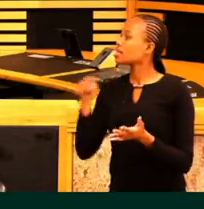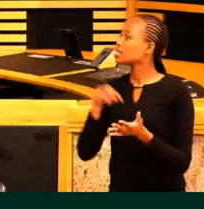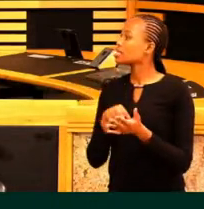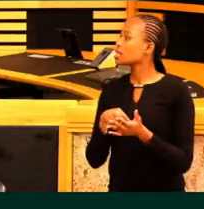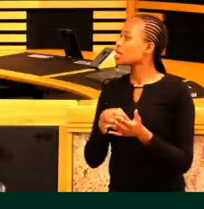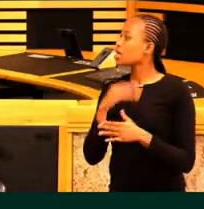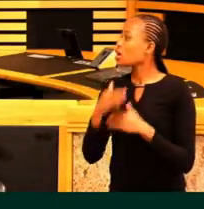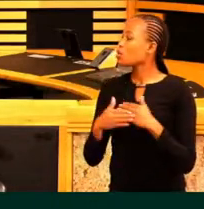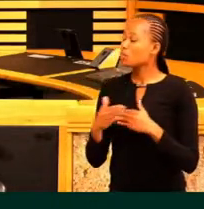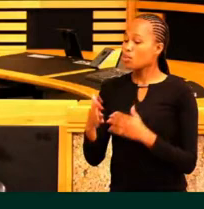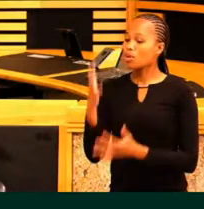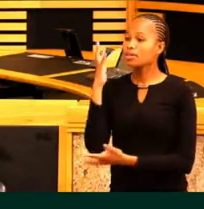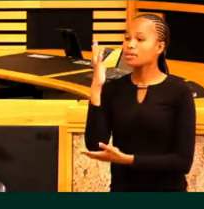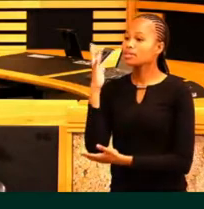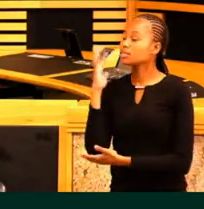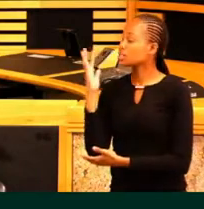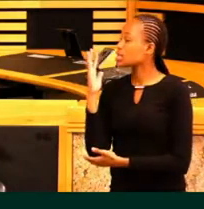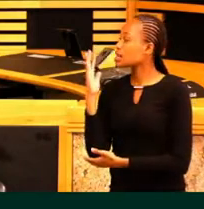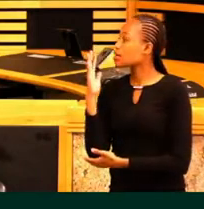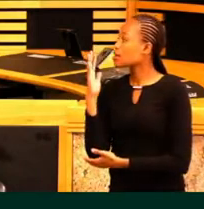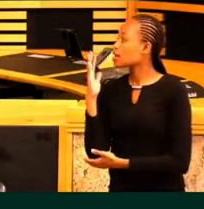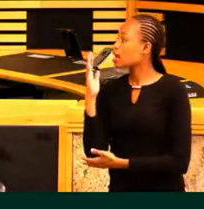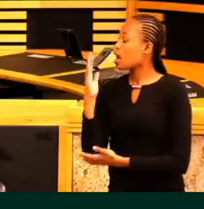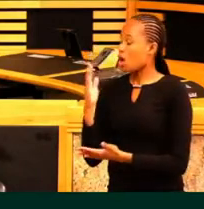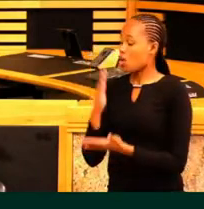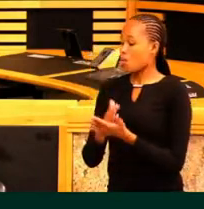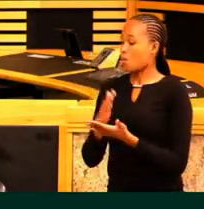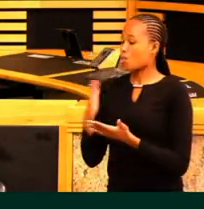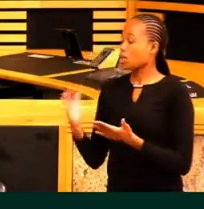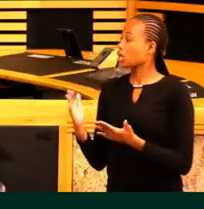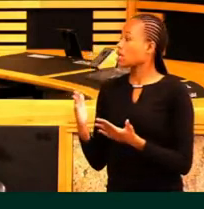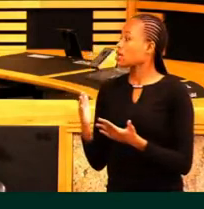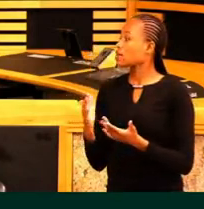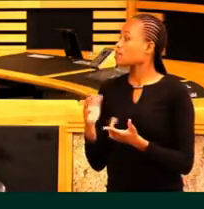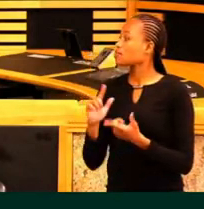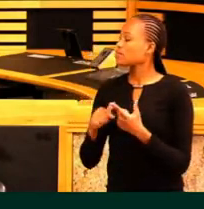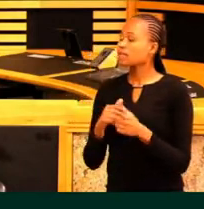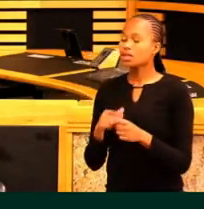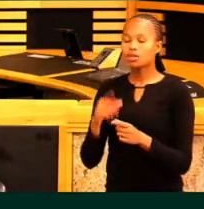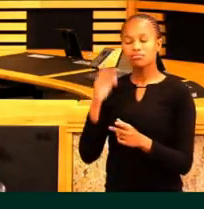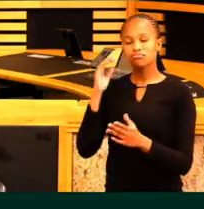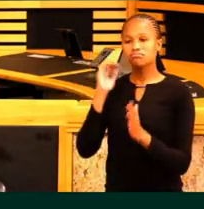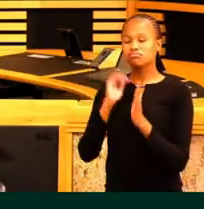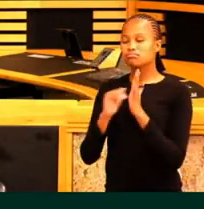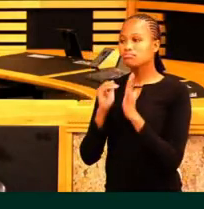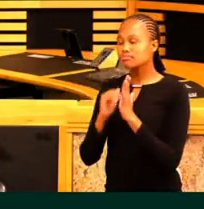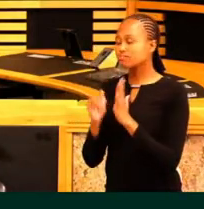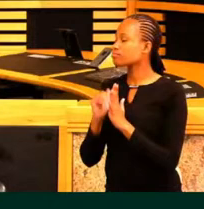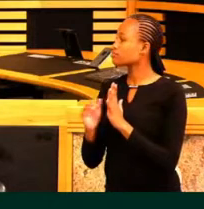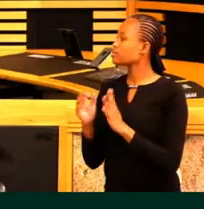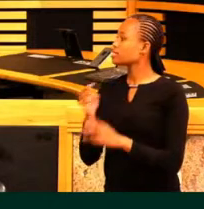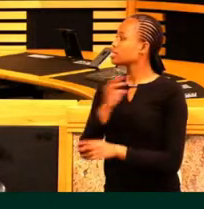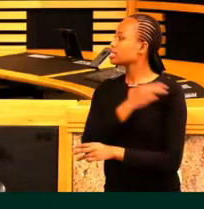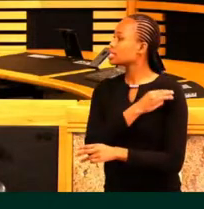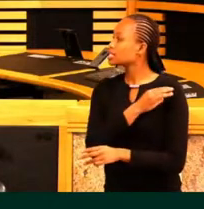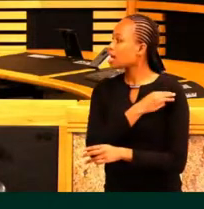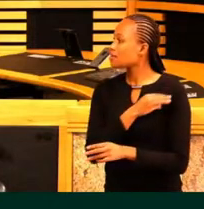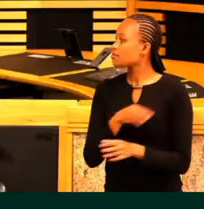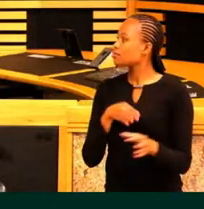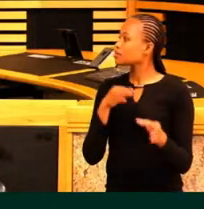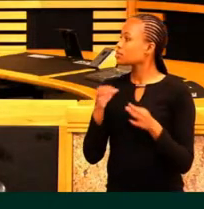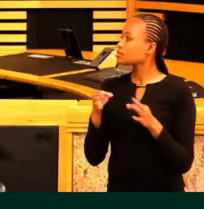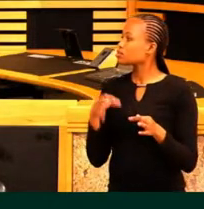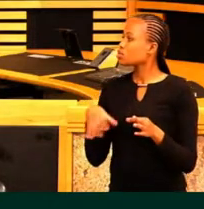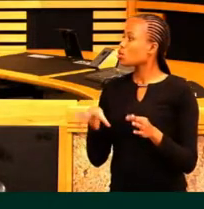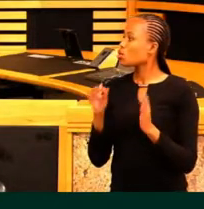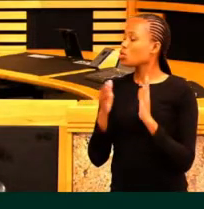procession of the speaker has left the chamber and until protocol security staff indicating that the doors are